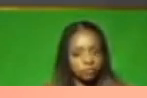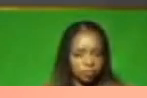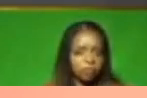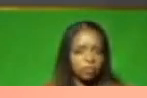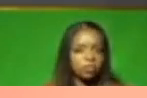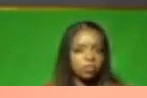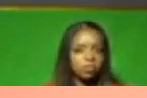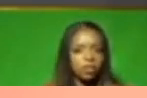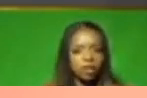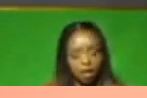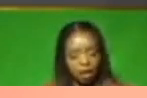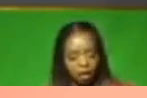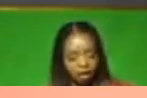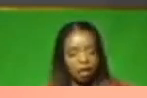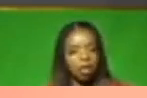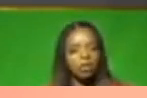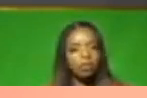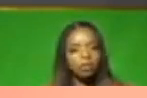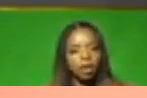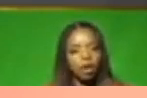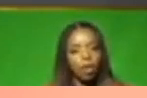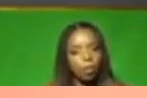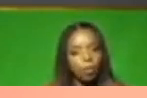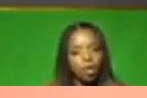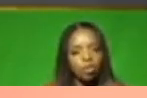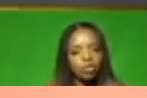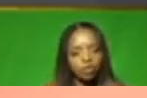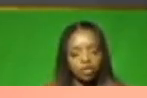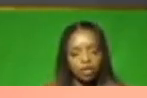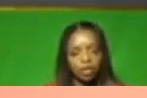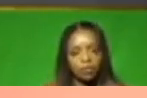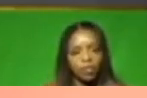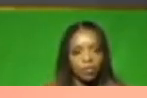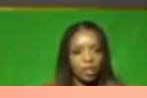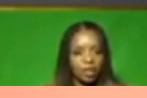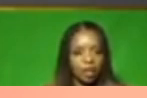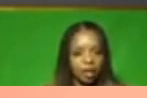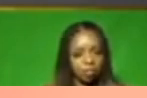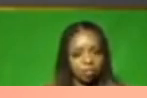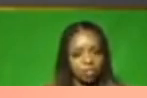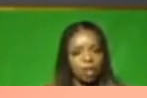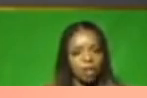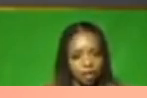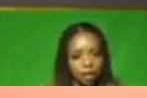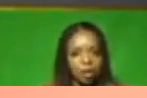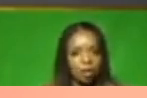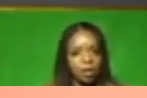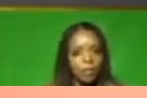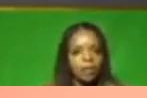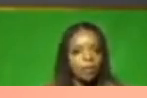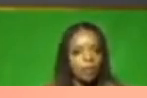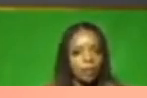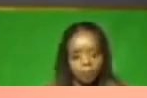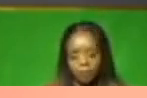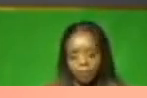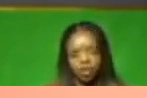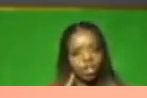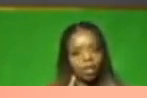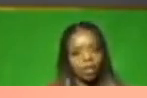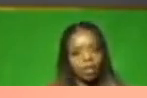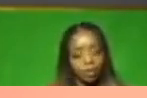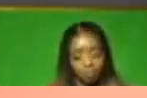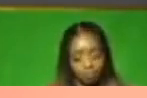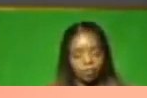under the auspices of Operation Vulindlela could increase the GDP of our country